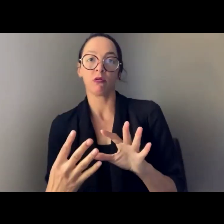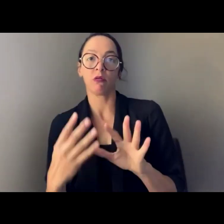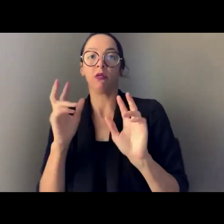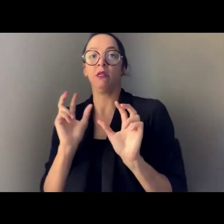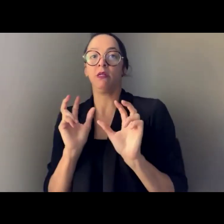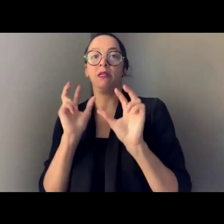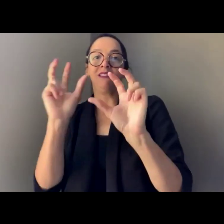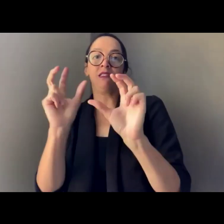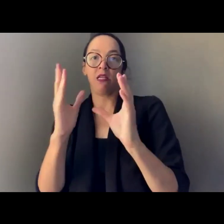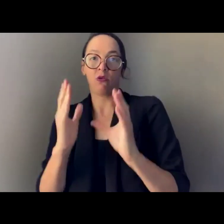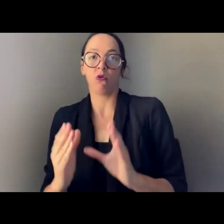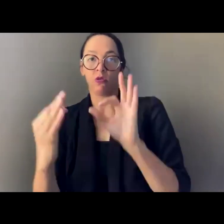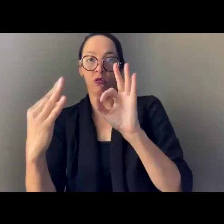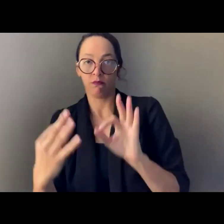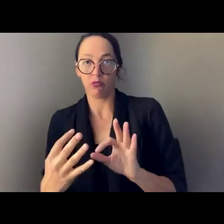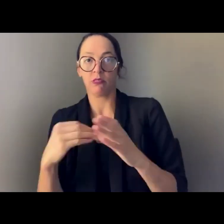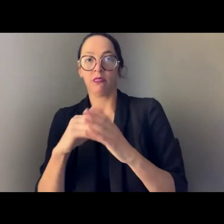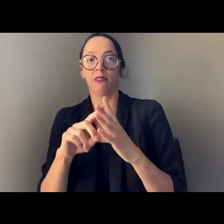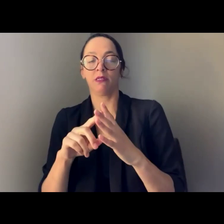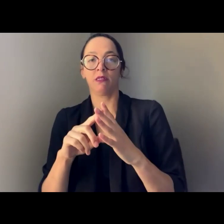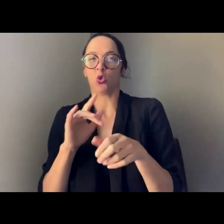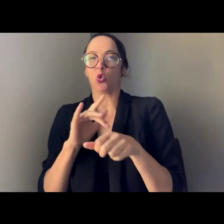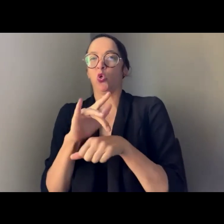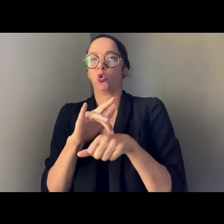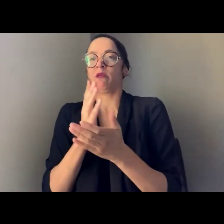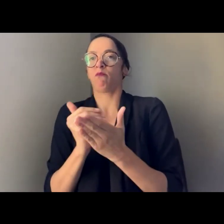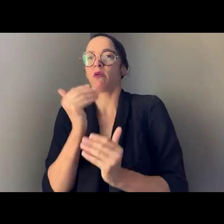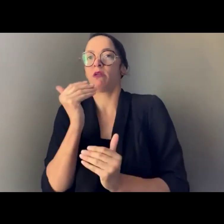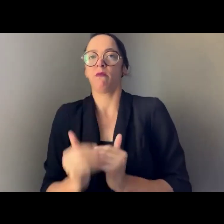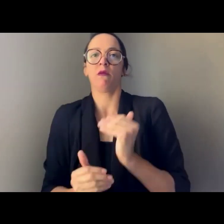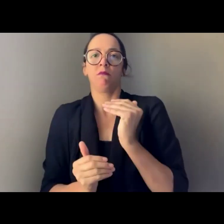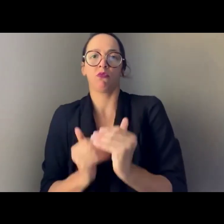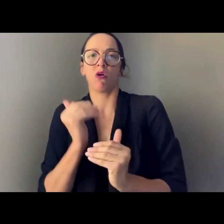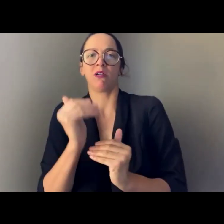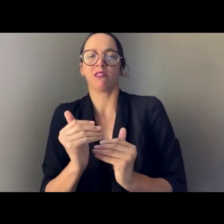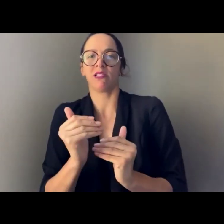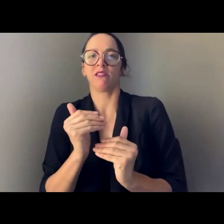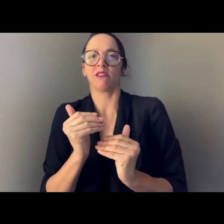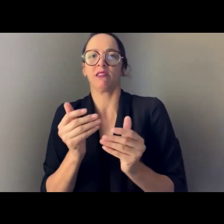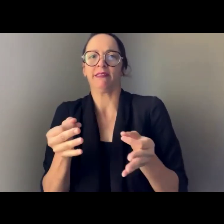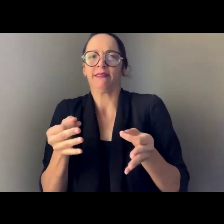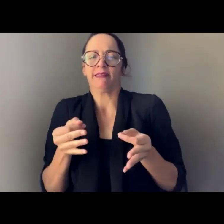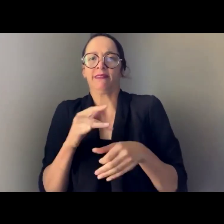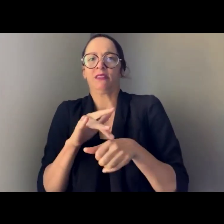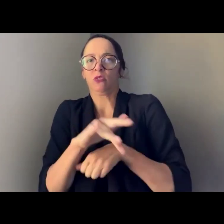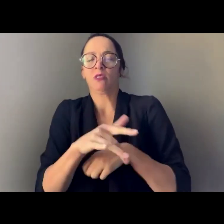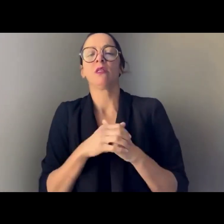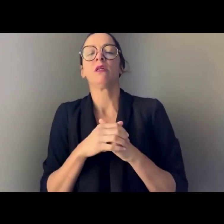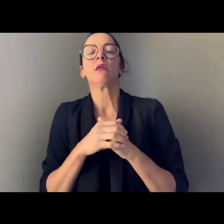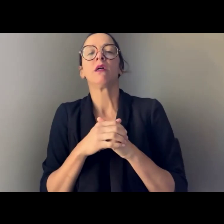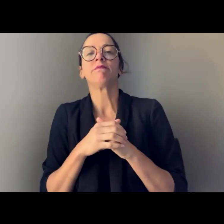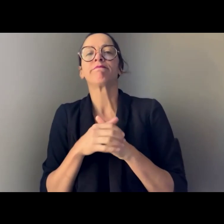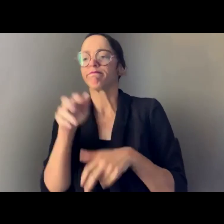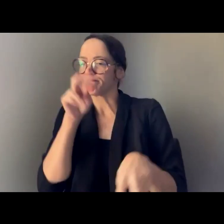earlier point in the process. So really thinking through what are the considerations that the state needs to have in making that